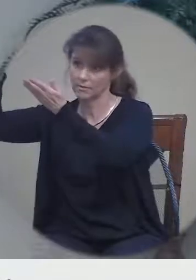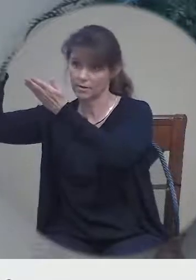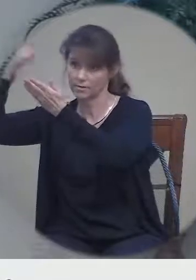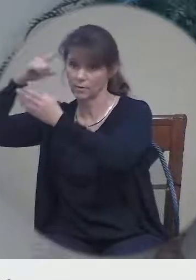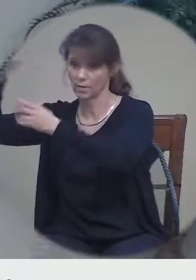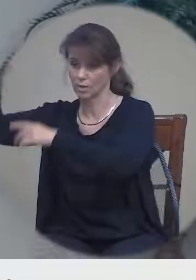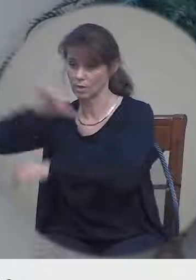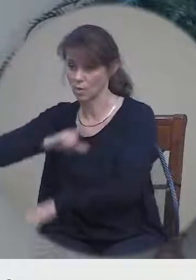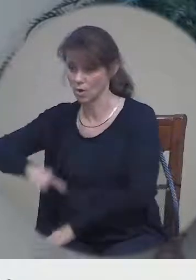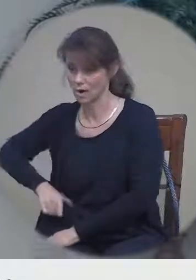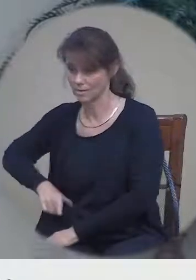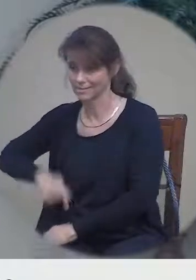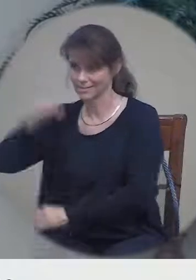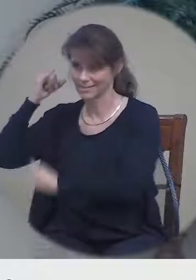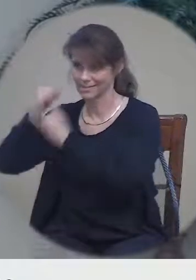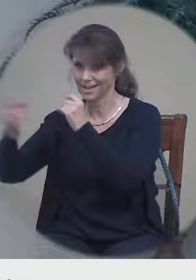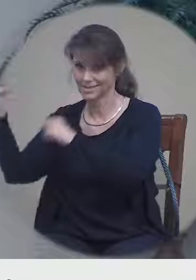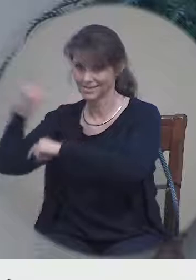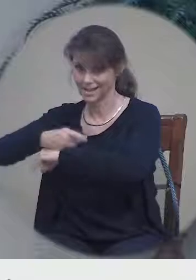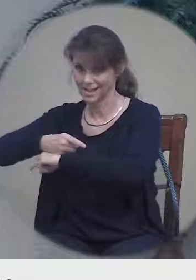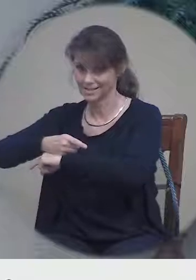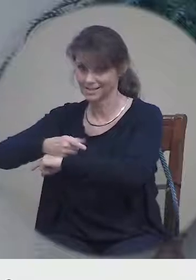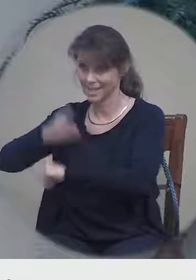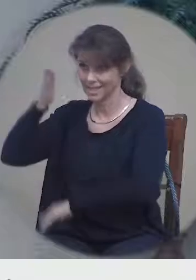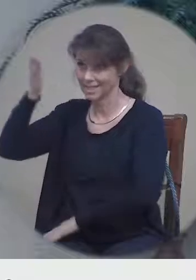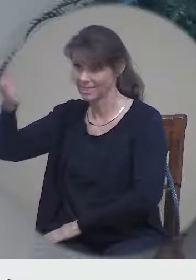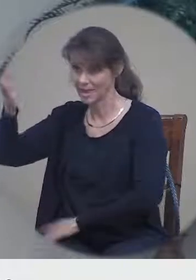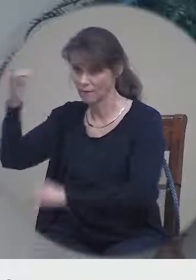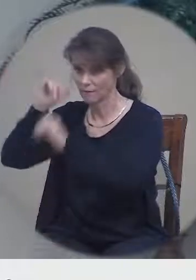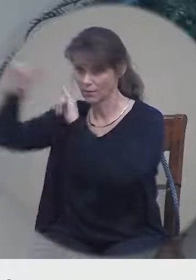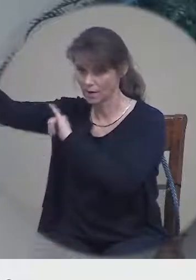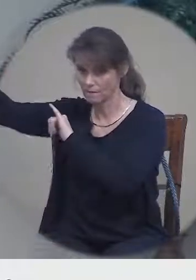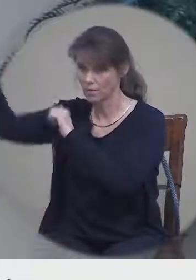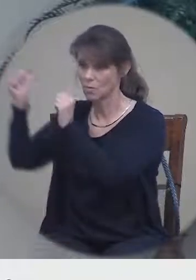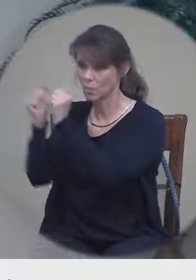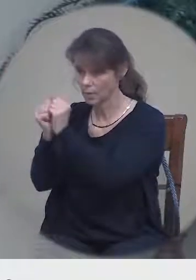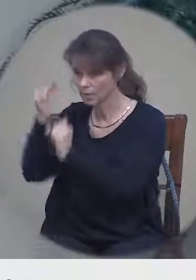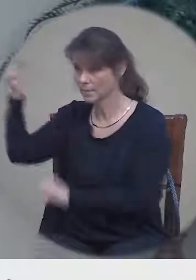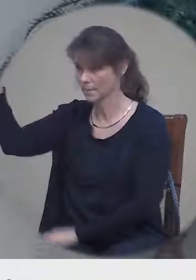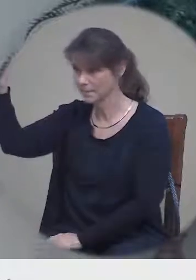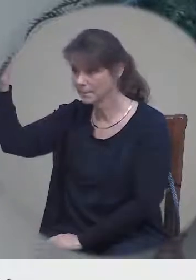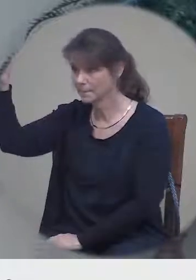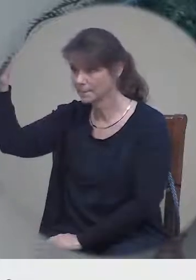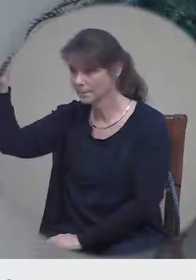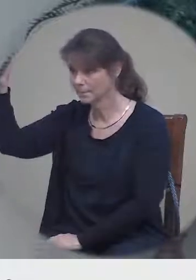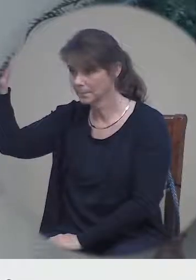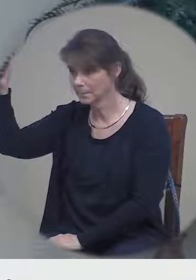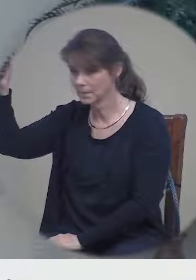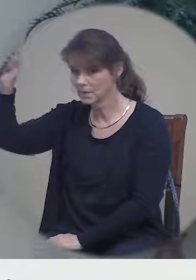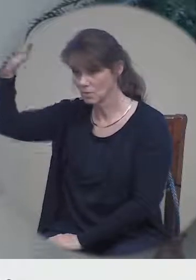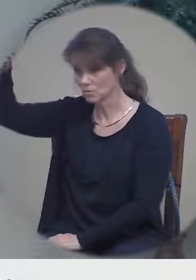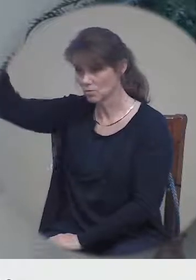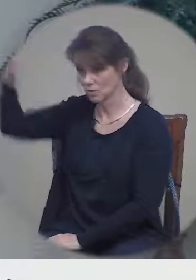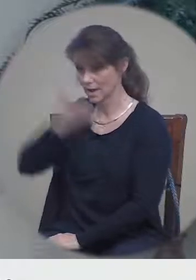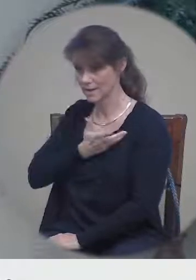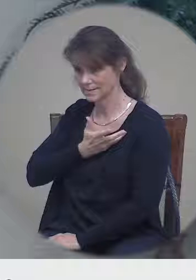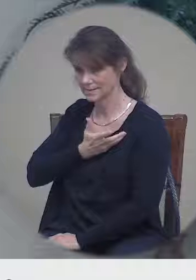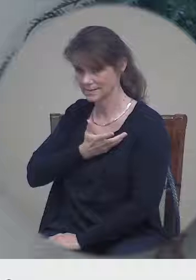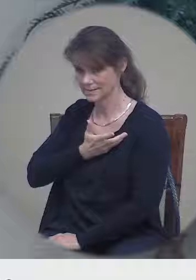last days, and there we will be forever with him. Let us have grace. Again, that word grace comes